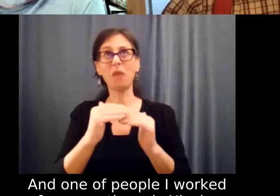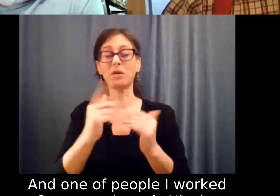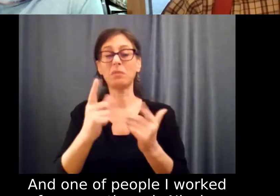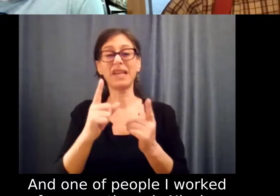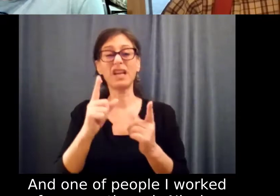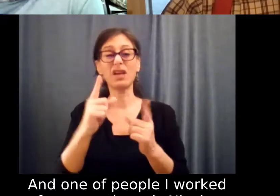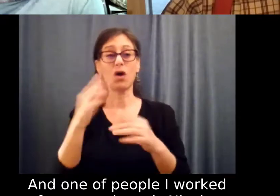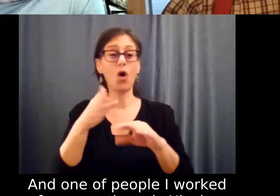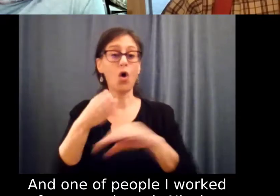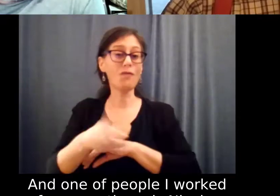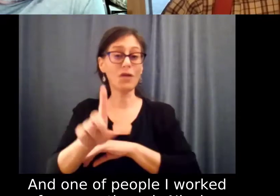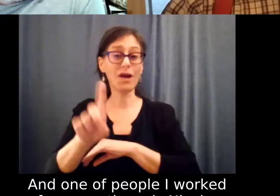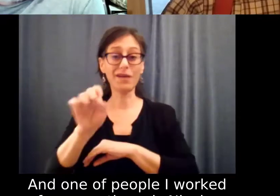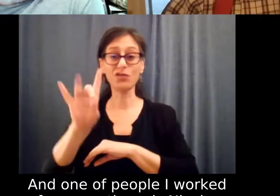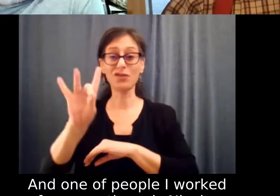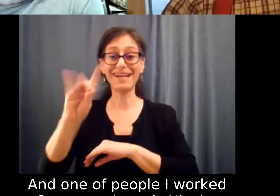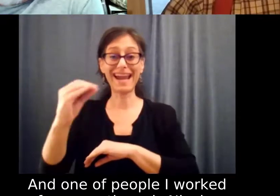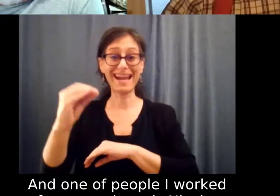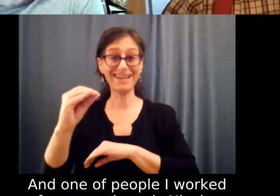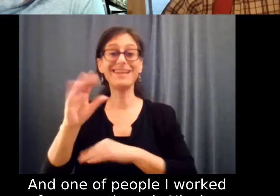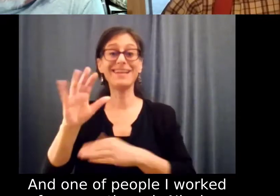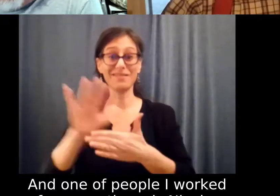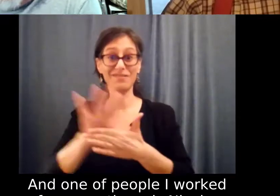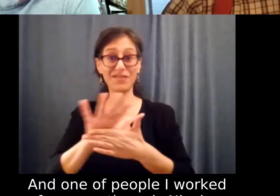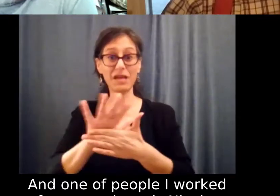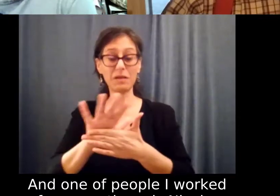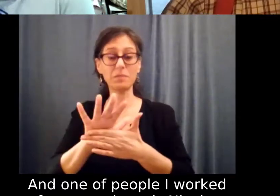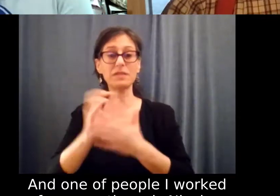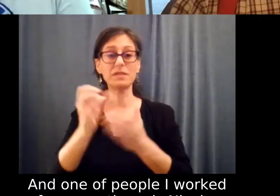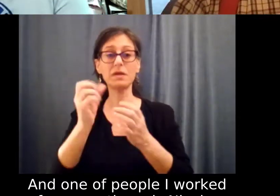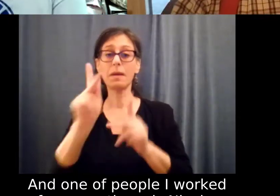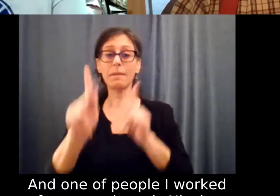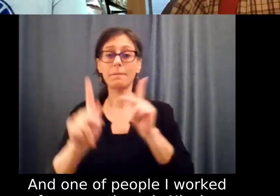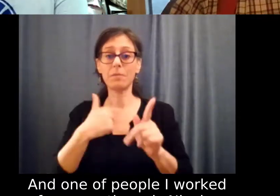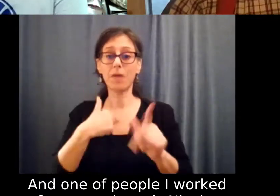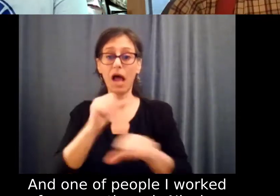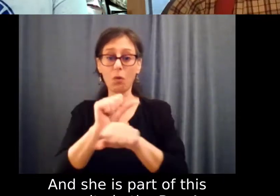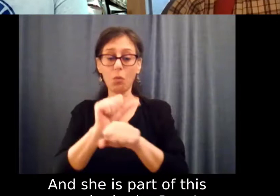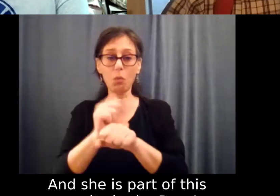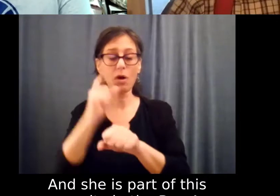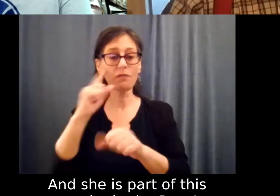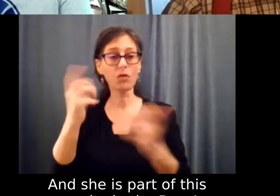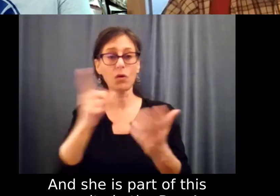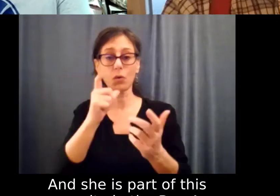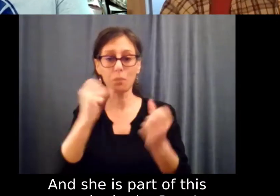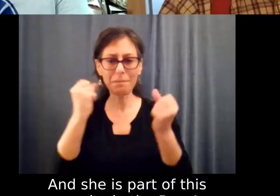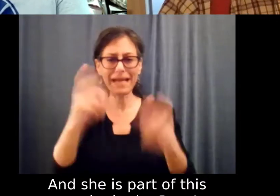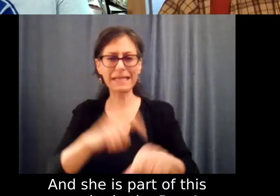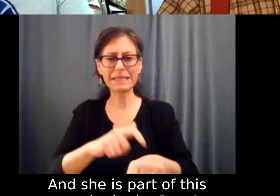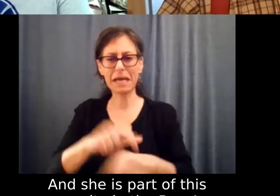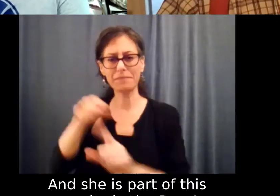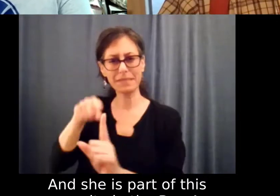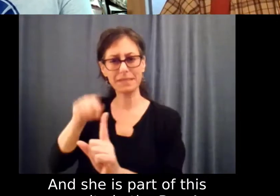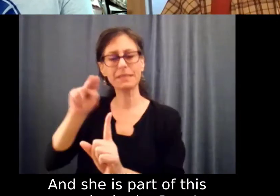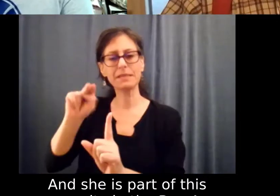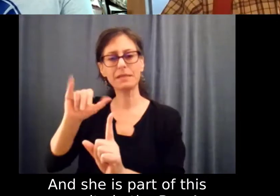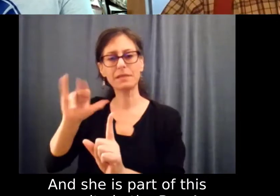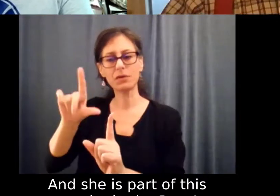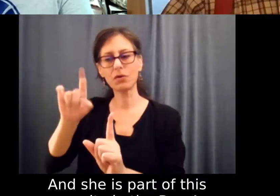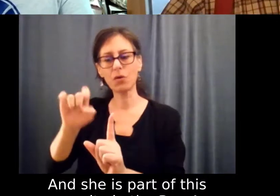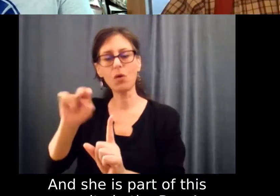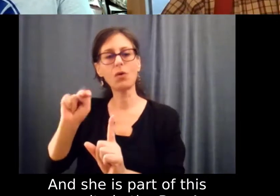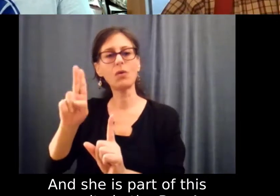films. And one of the people that I'd worked for many times was Nicole Newnham. And she's an incredible